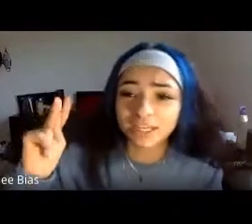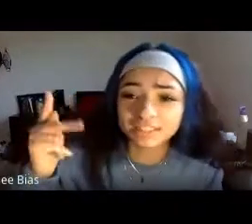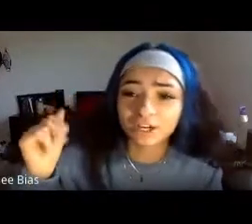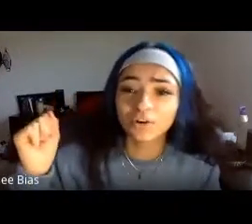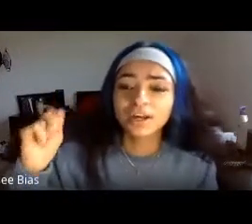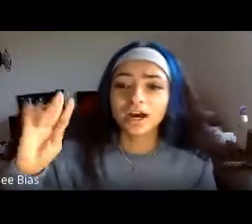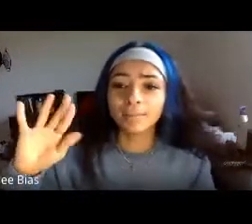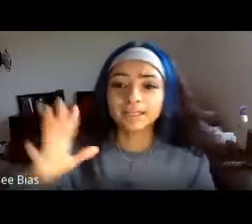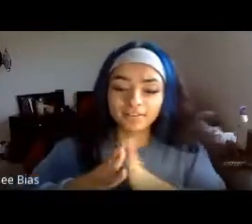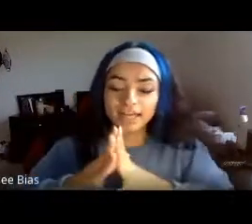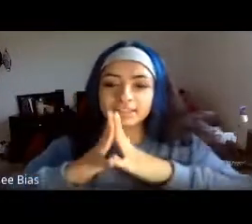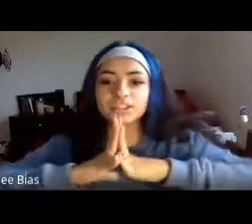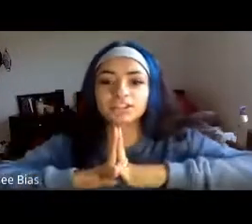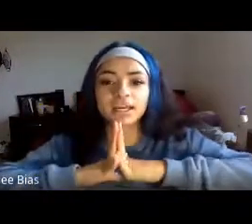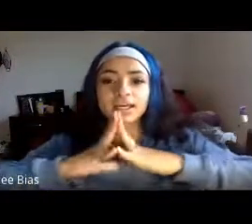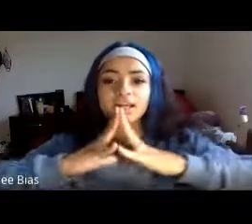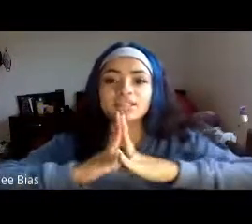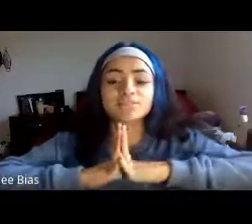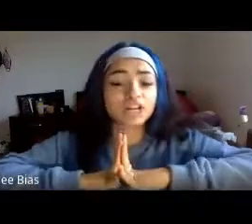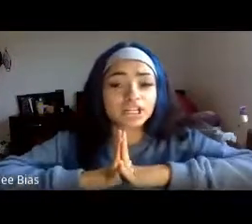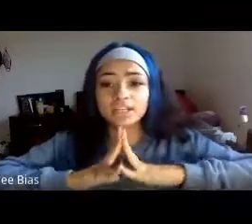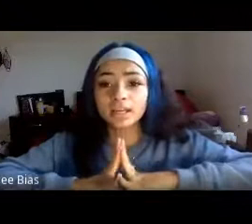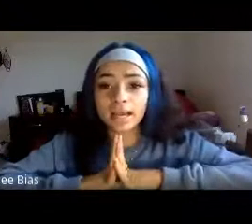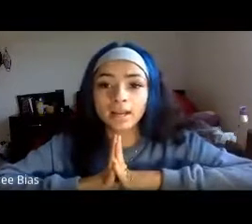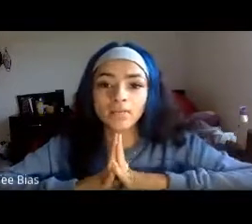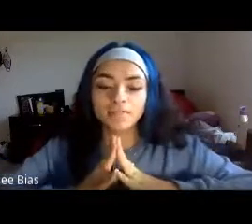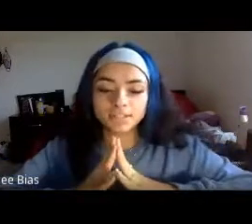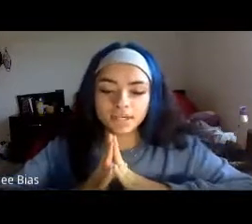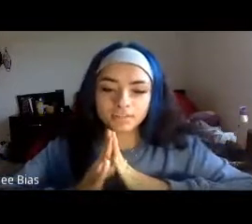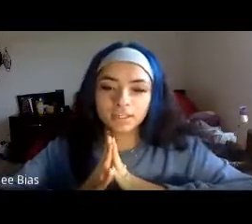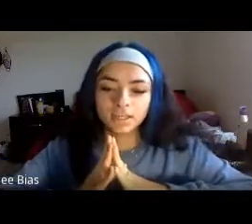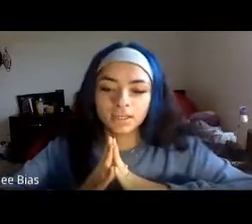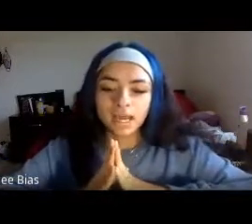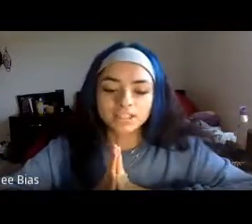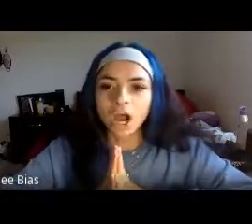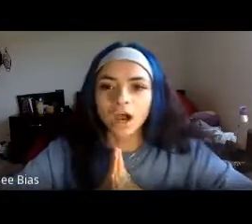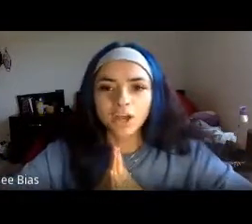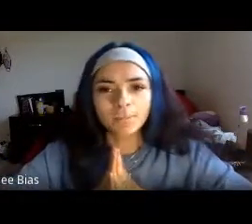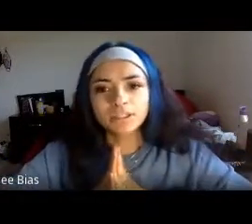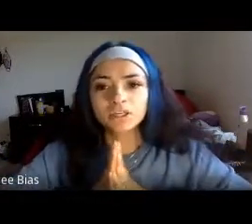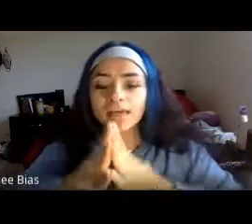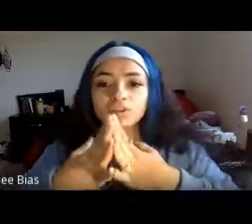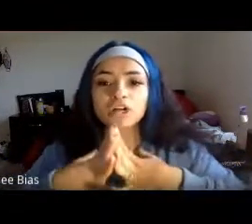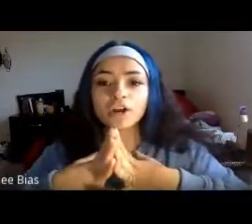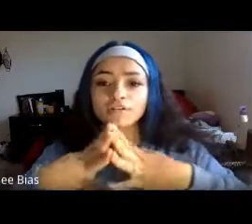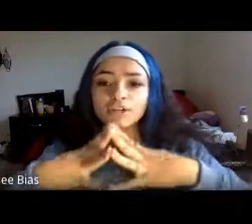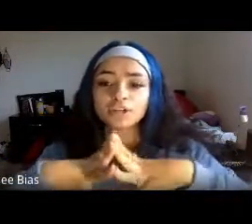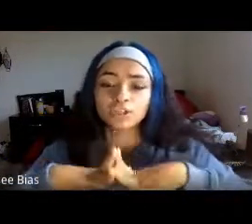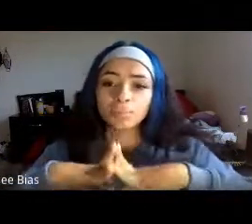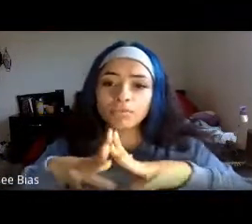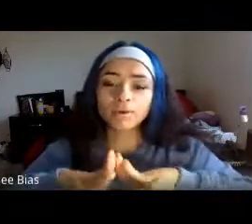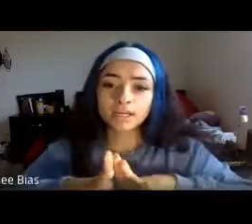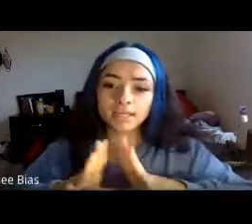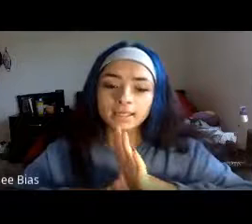certain ways, so it's kind of nice to just like get some stretches in. And I know that this is definitely, it's not uncommon to like stretch out your